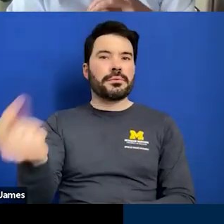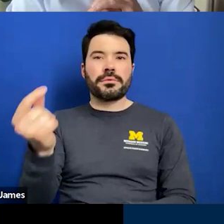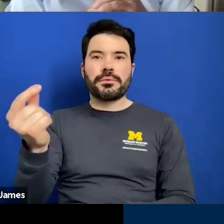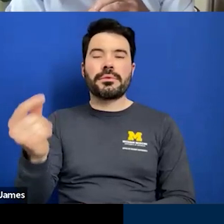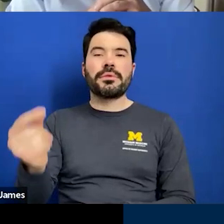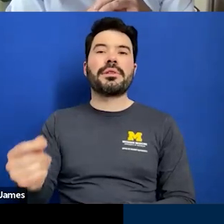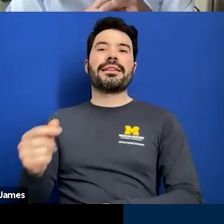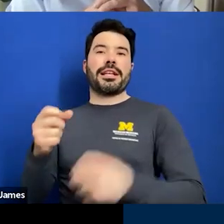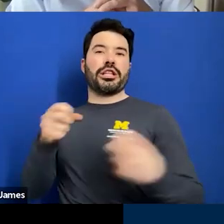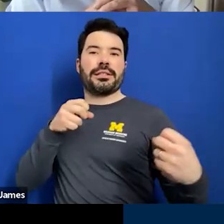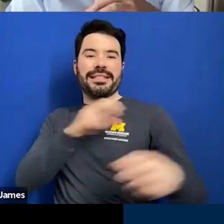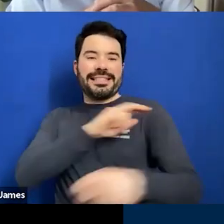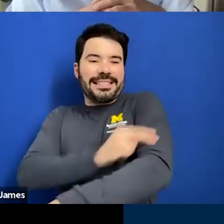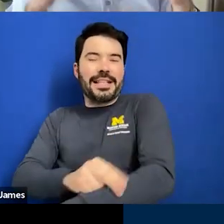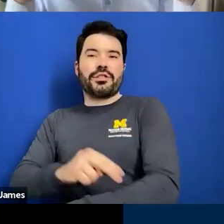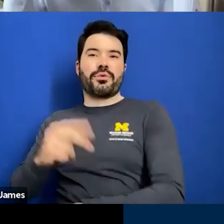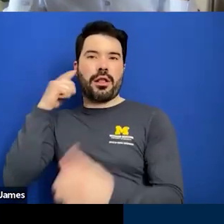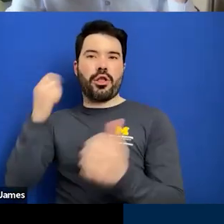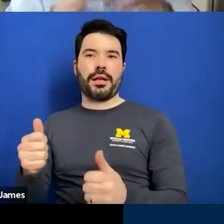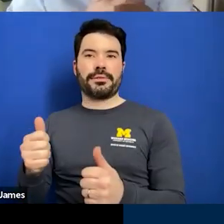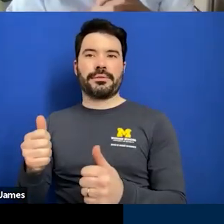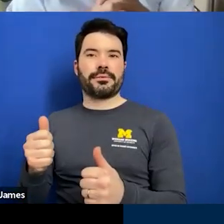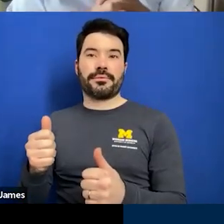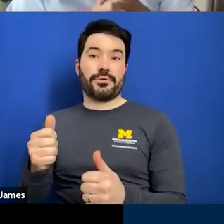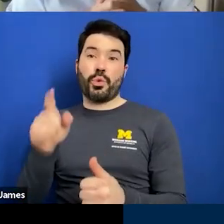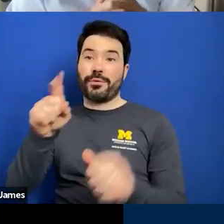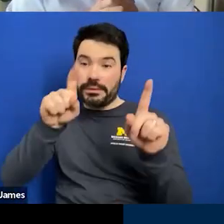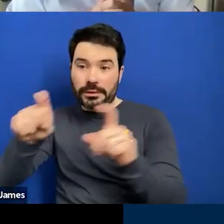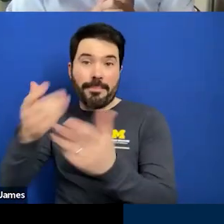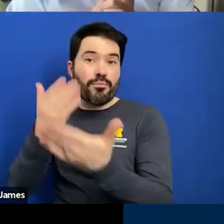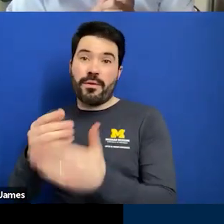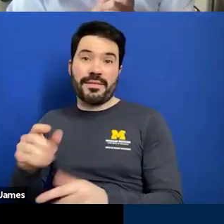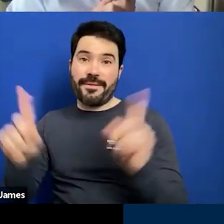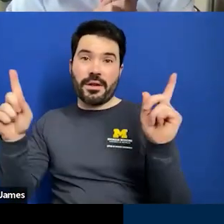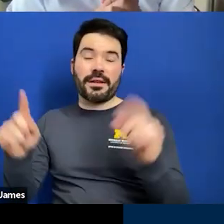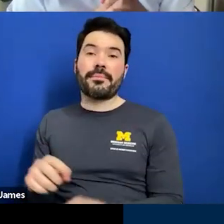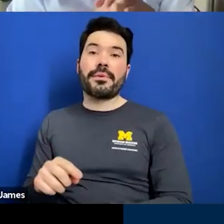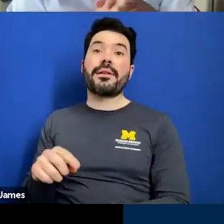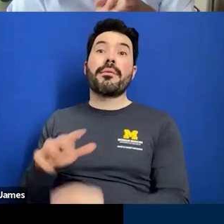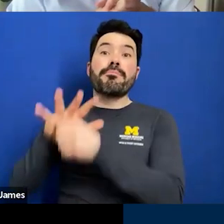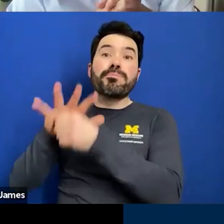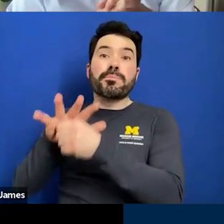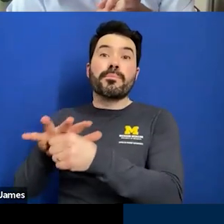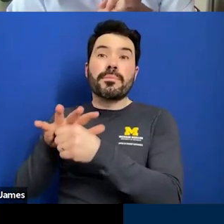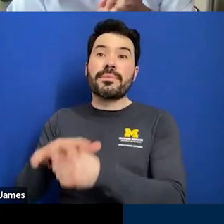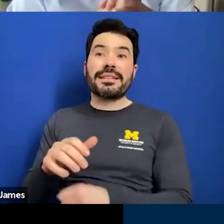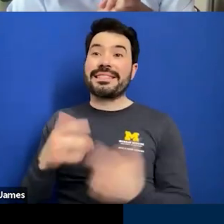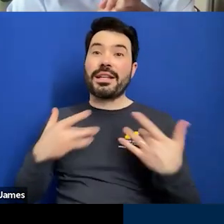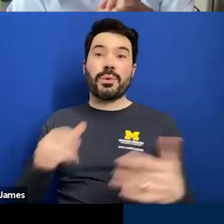otherwise. But anyway, ear pressure is, even in both ears, is often not TMJ. It